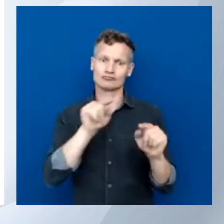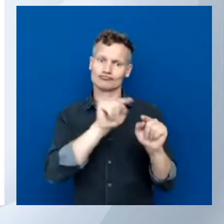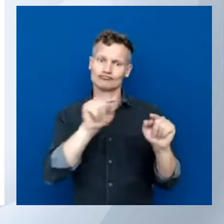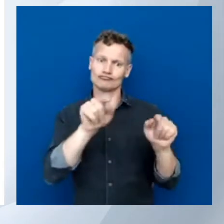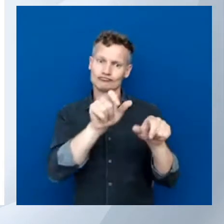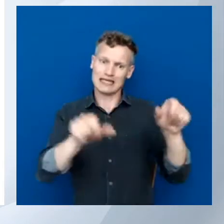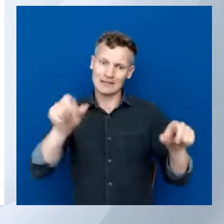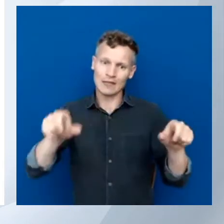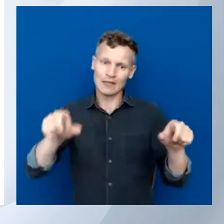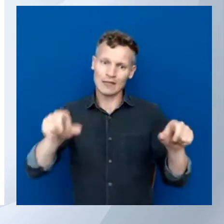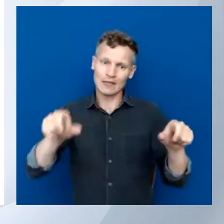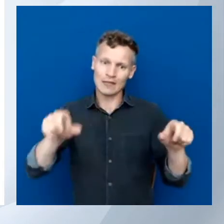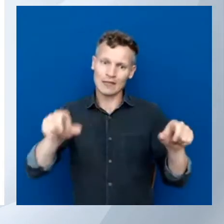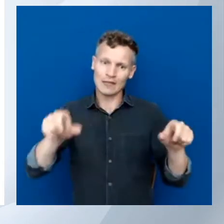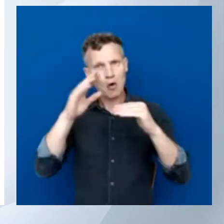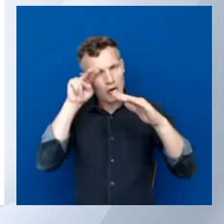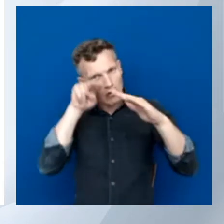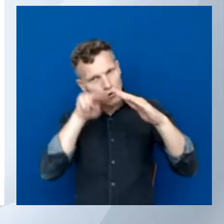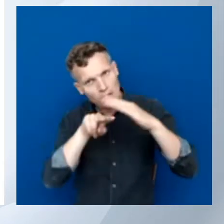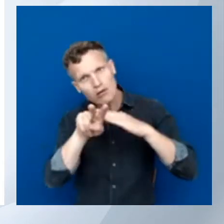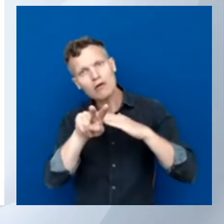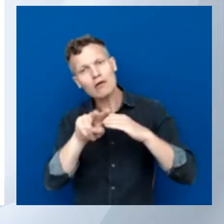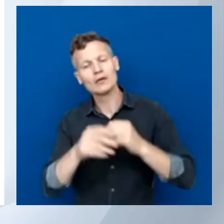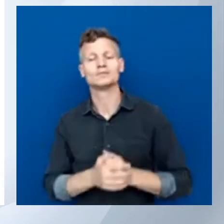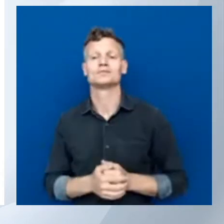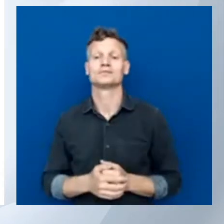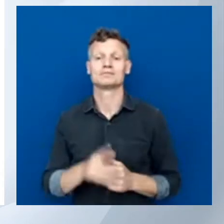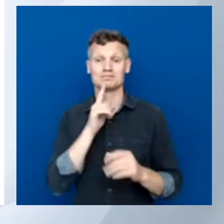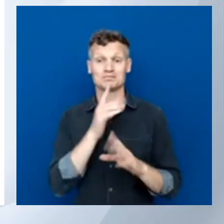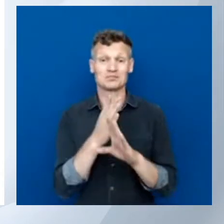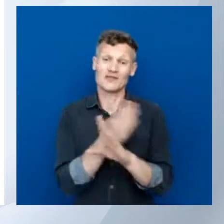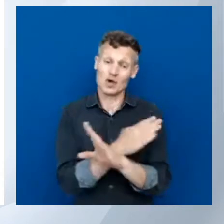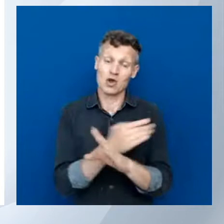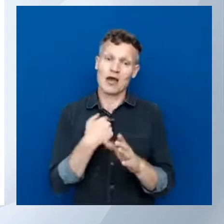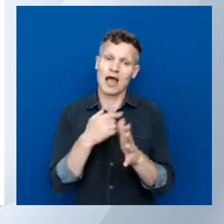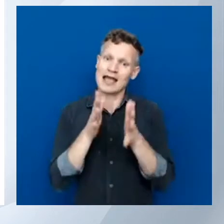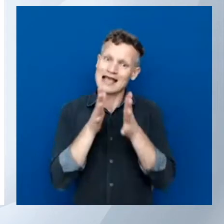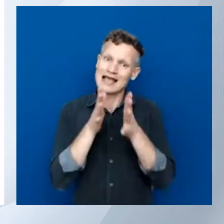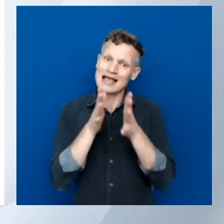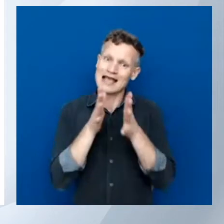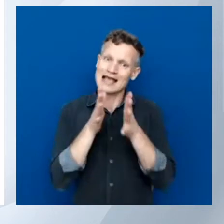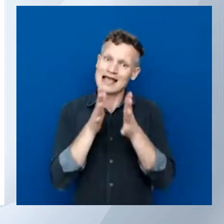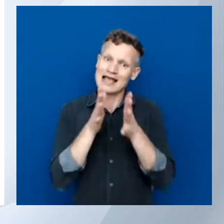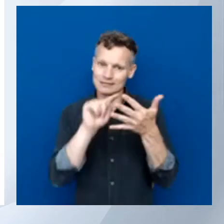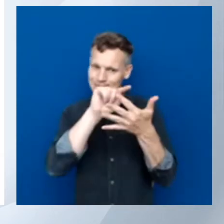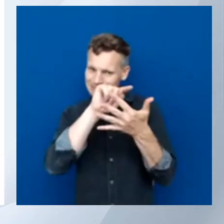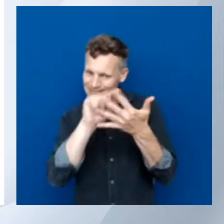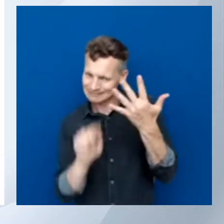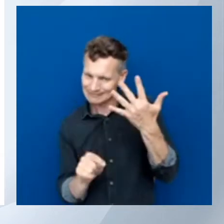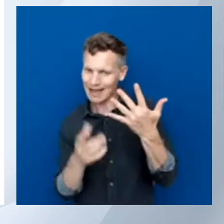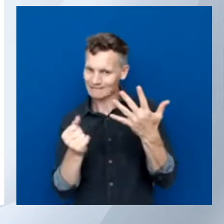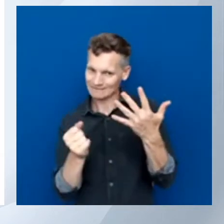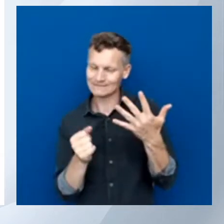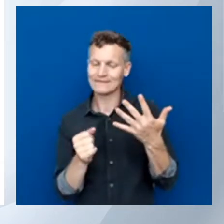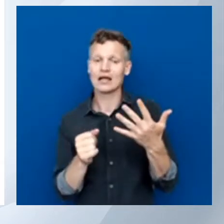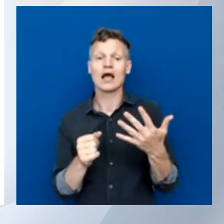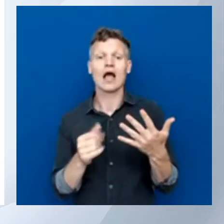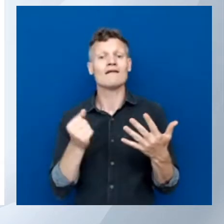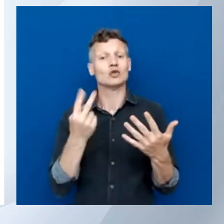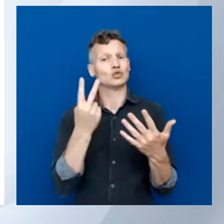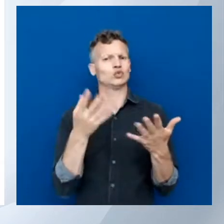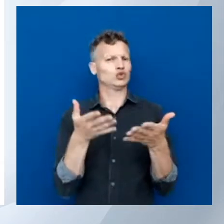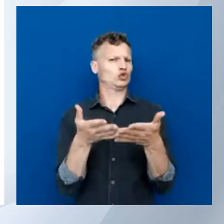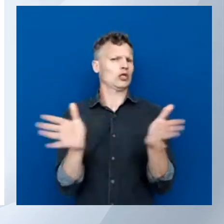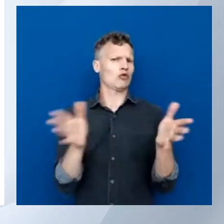looking into the different explainers, let me take a step back, because there are two broad classes on NLP approaches: